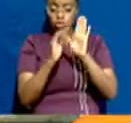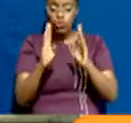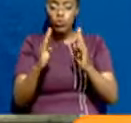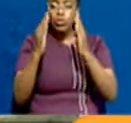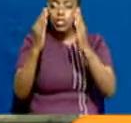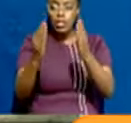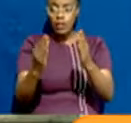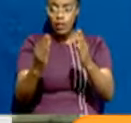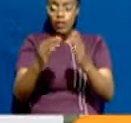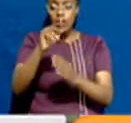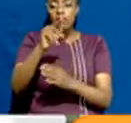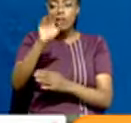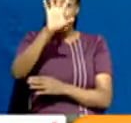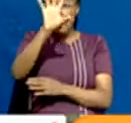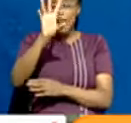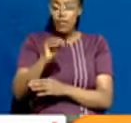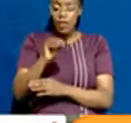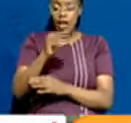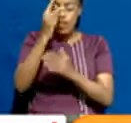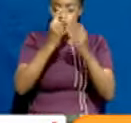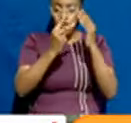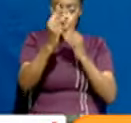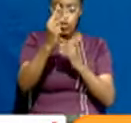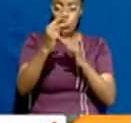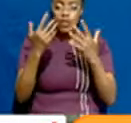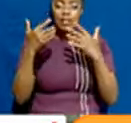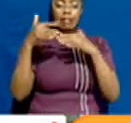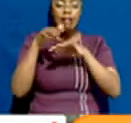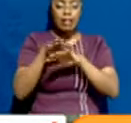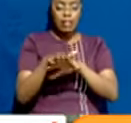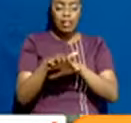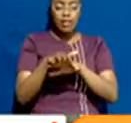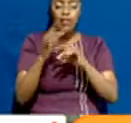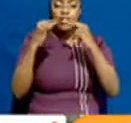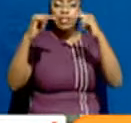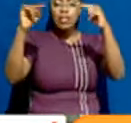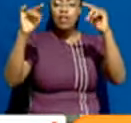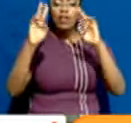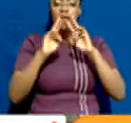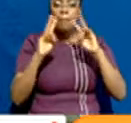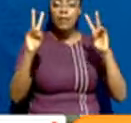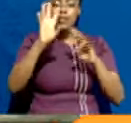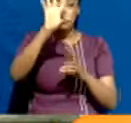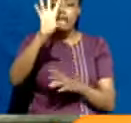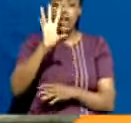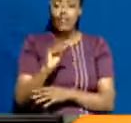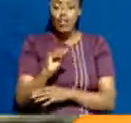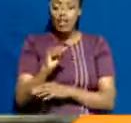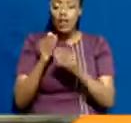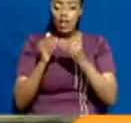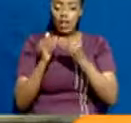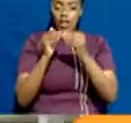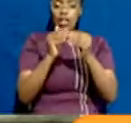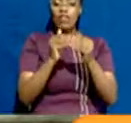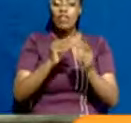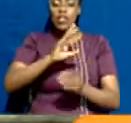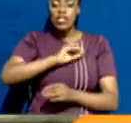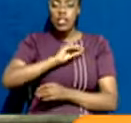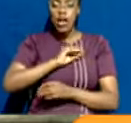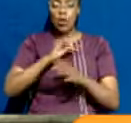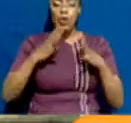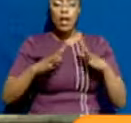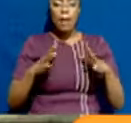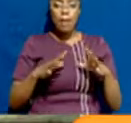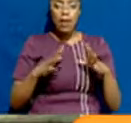deliver the Pan-African vision of an integrated, prosperous, and peaceful Africa driven by its own